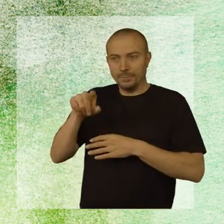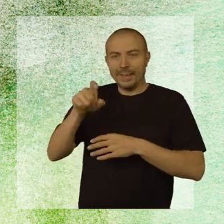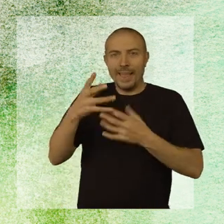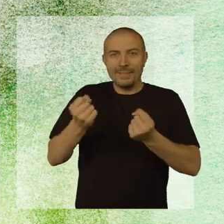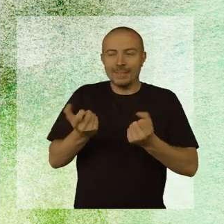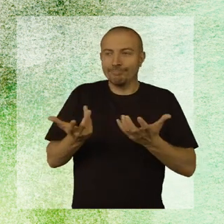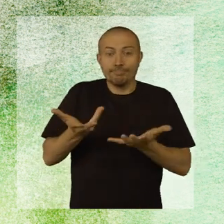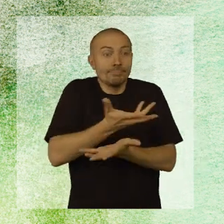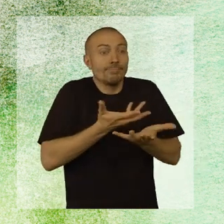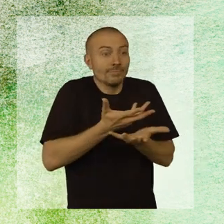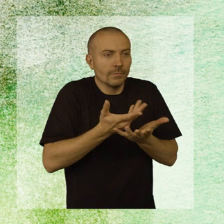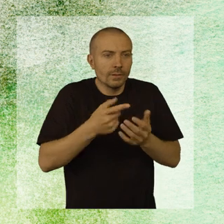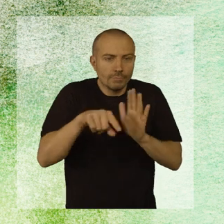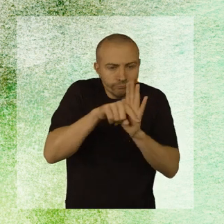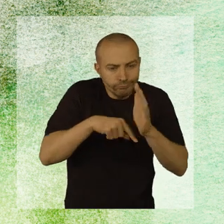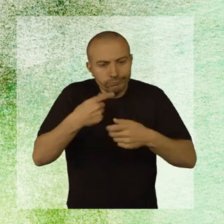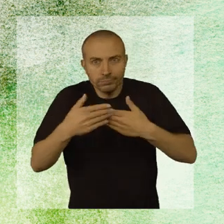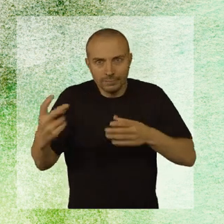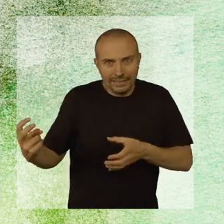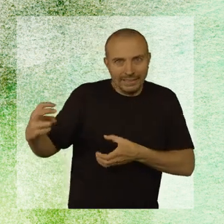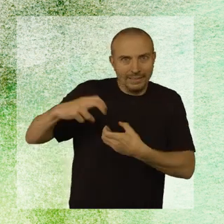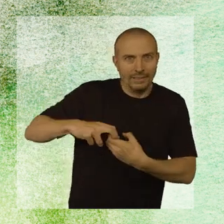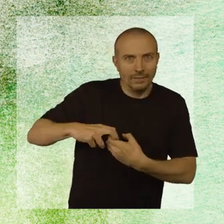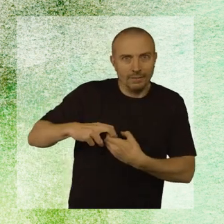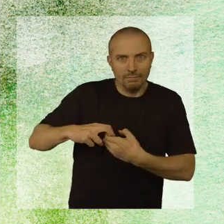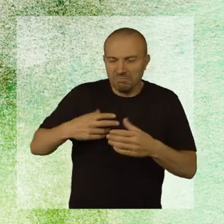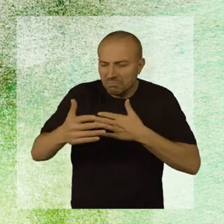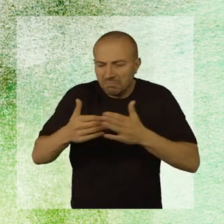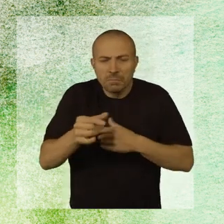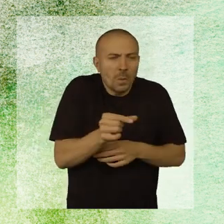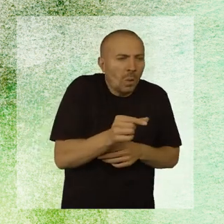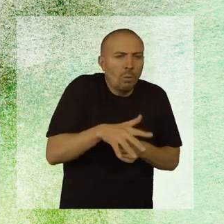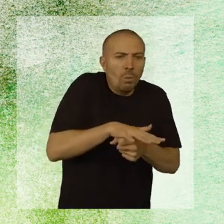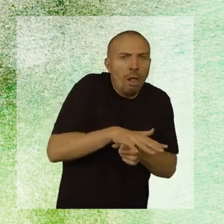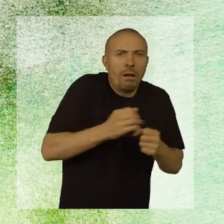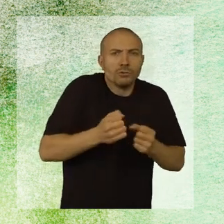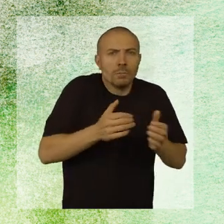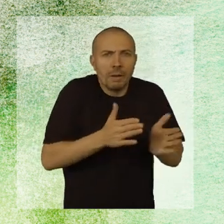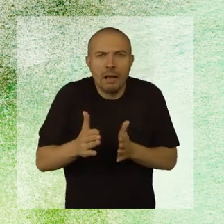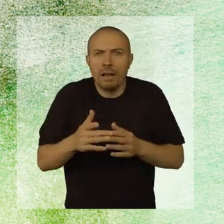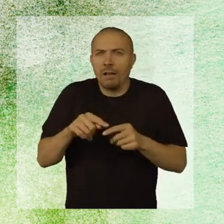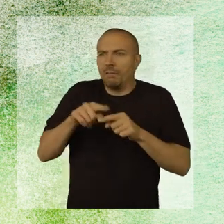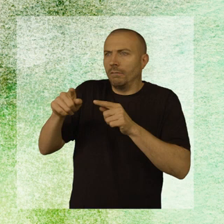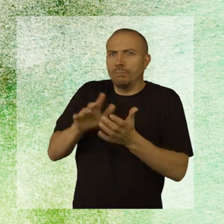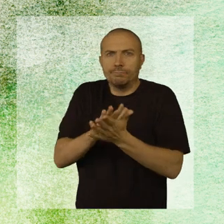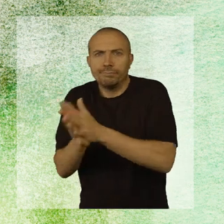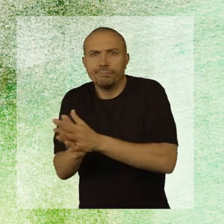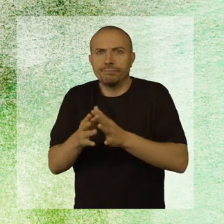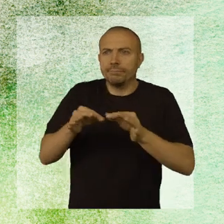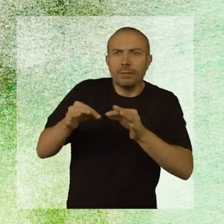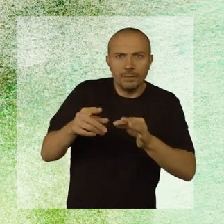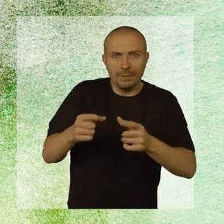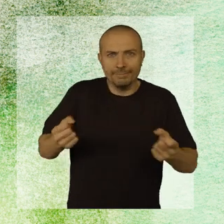ensure that organizational persons with disabilities have a seat at the table when when local action plans or